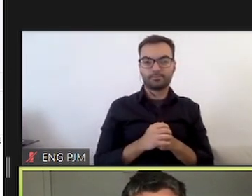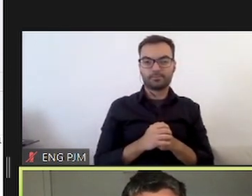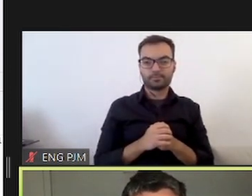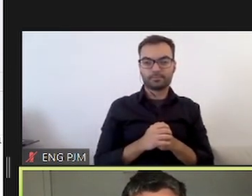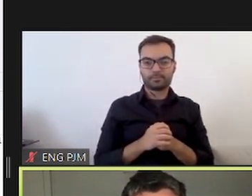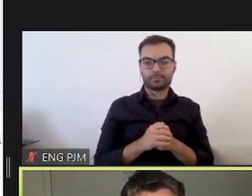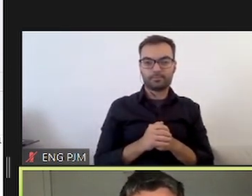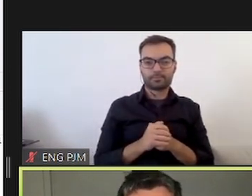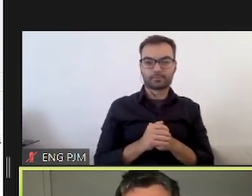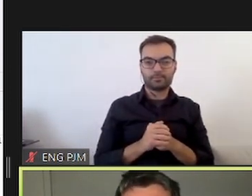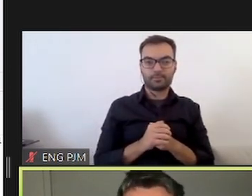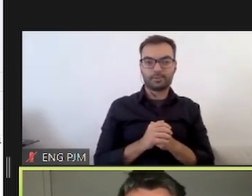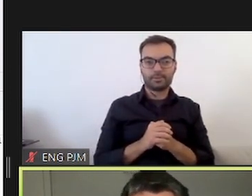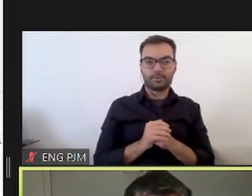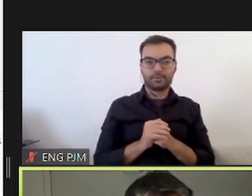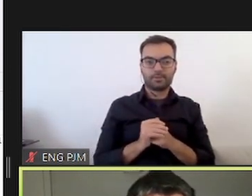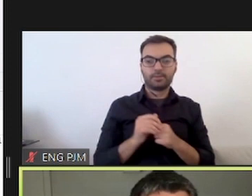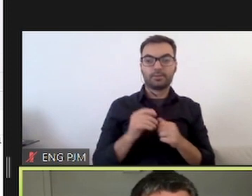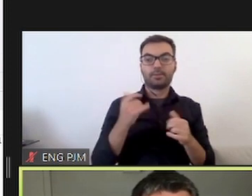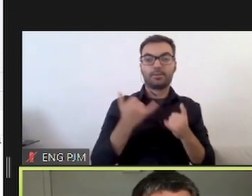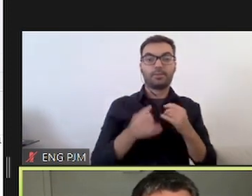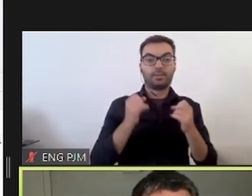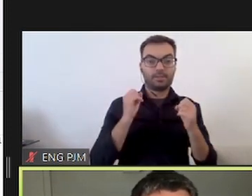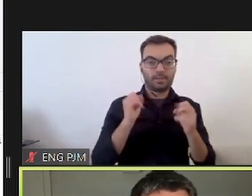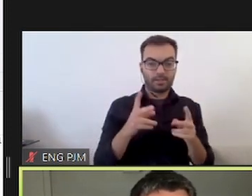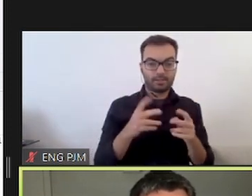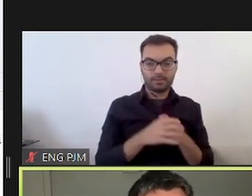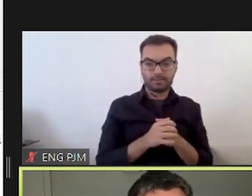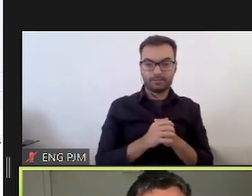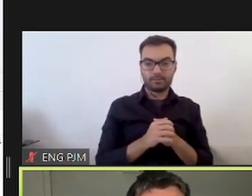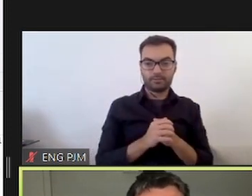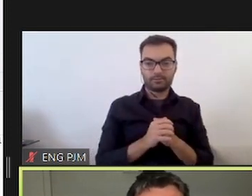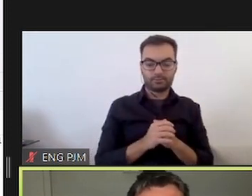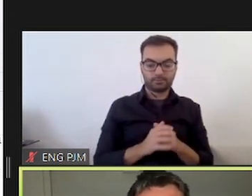information. So then for sure,